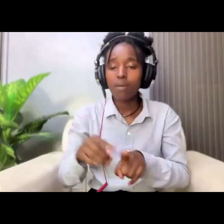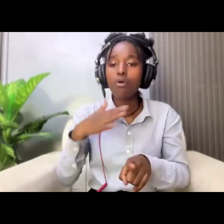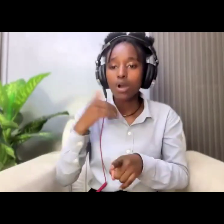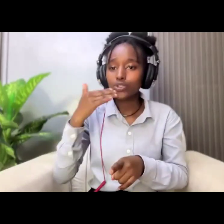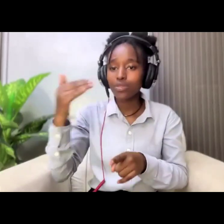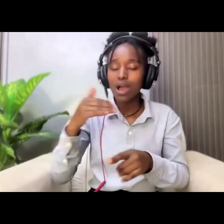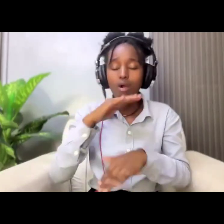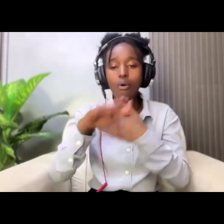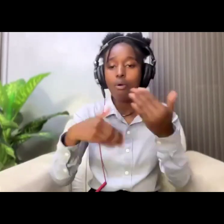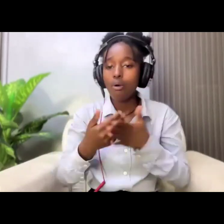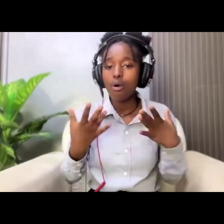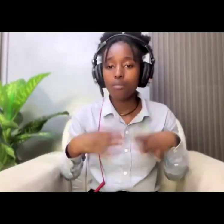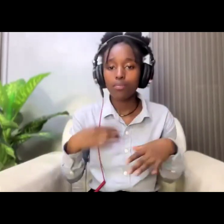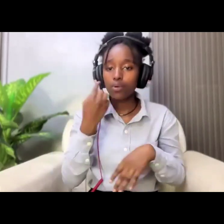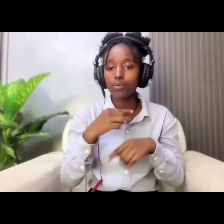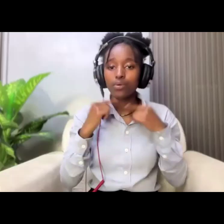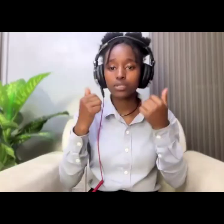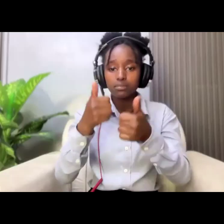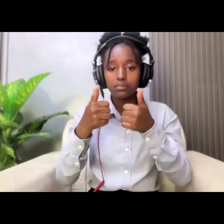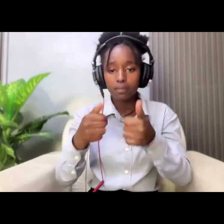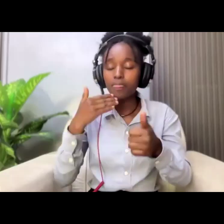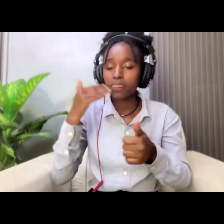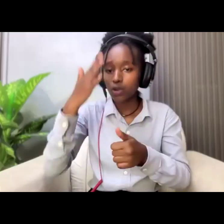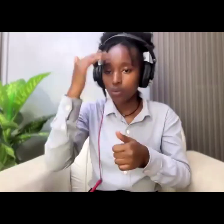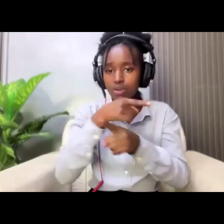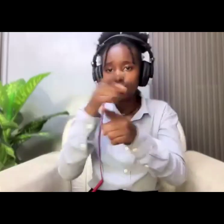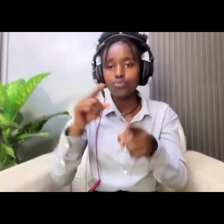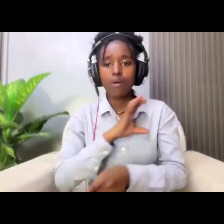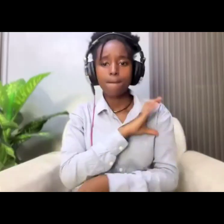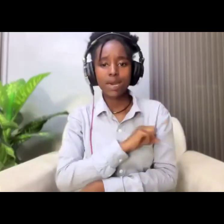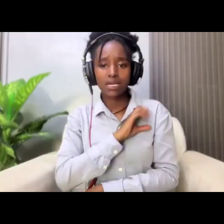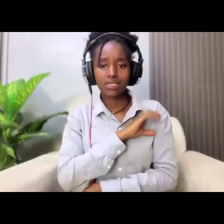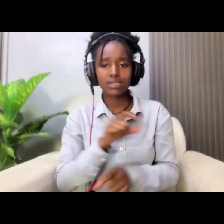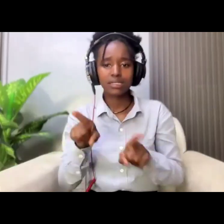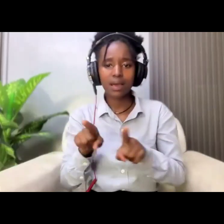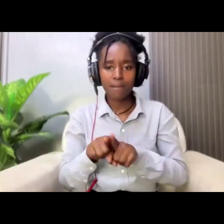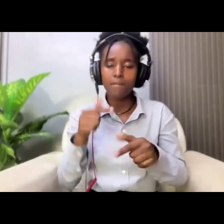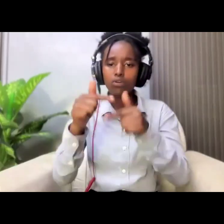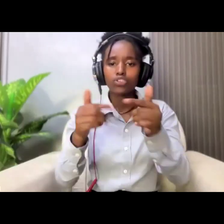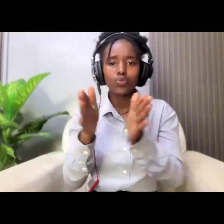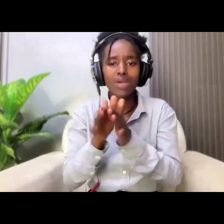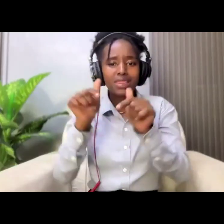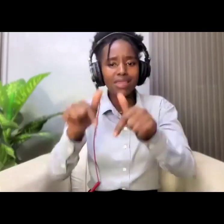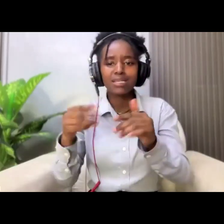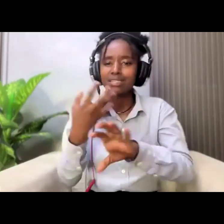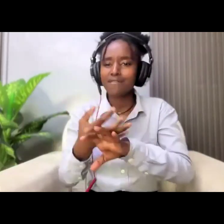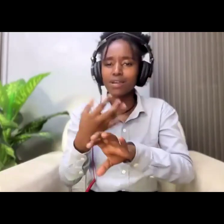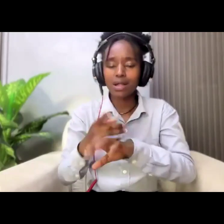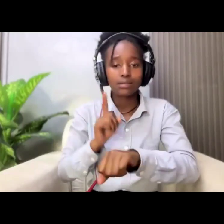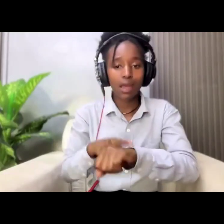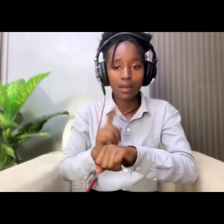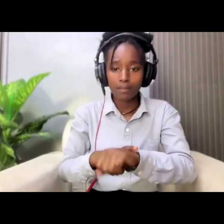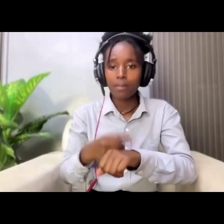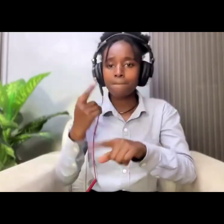sign interpreter, and thanks for your patience in putting up with us in this rather difficult seminar. But I think we've had